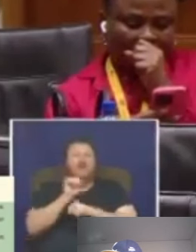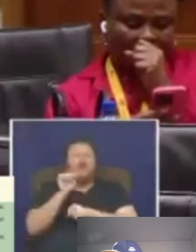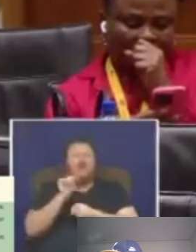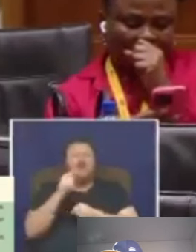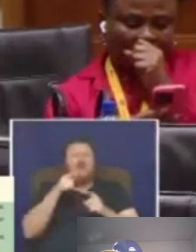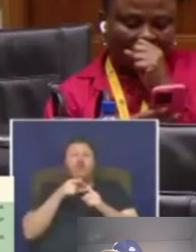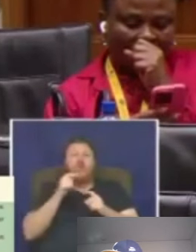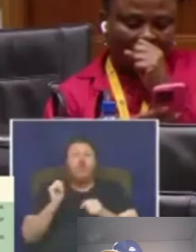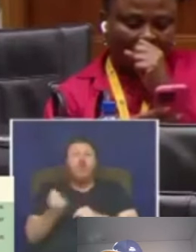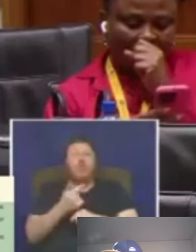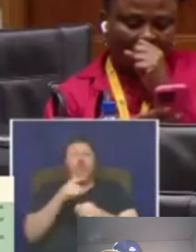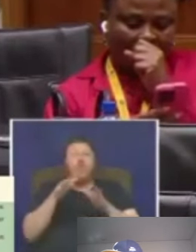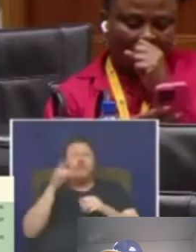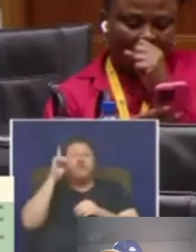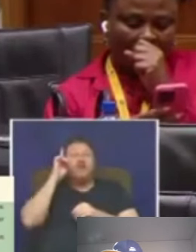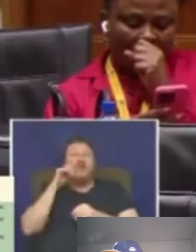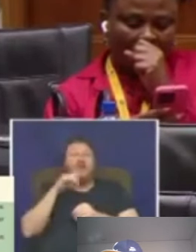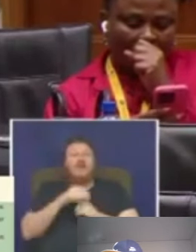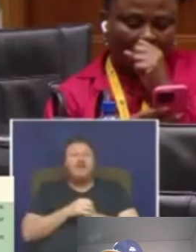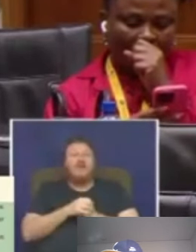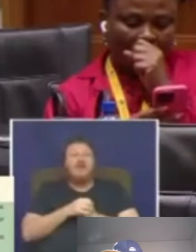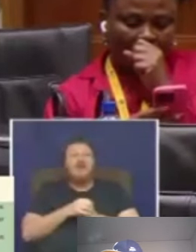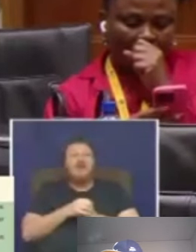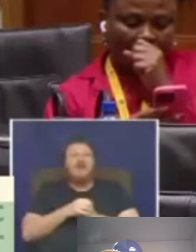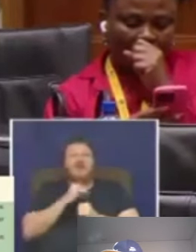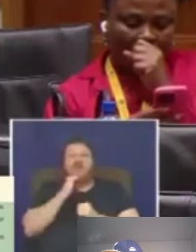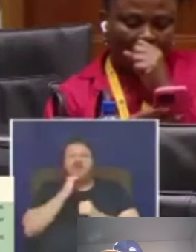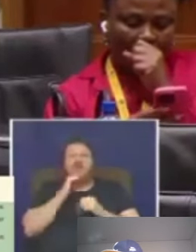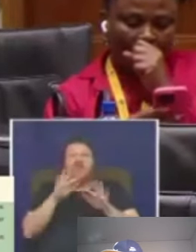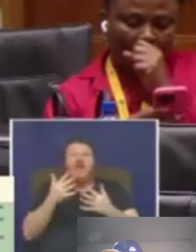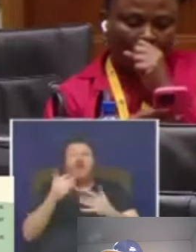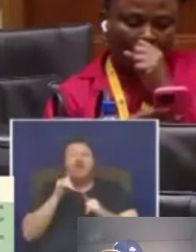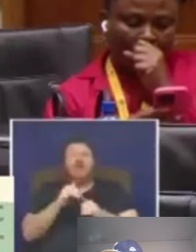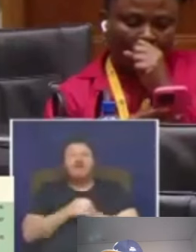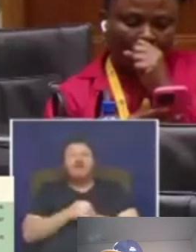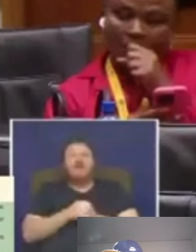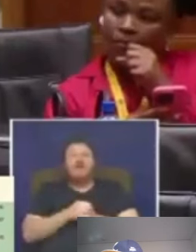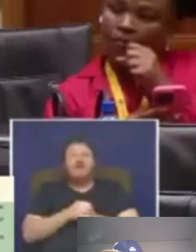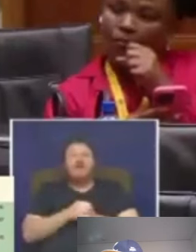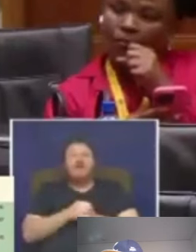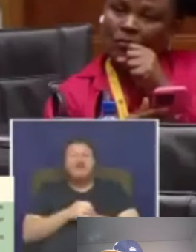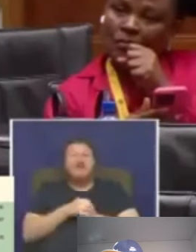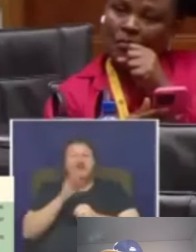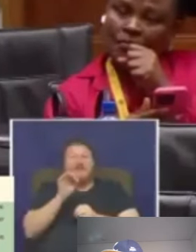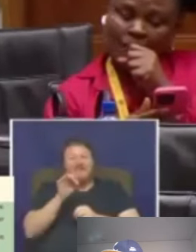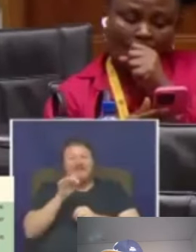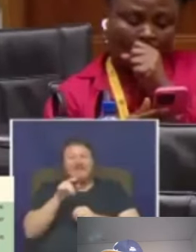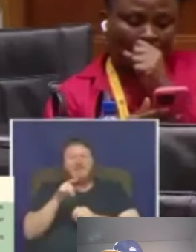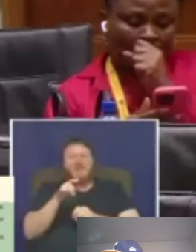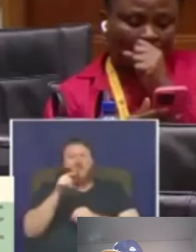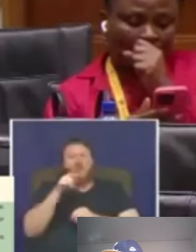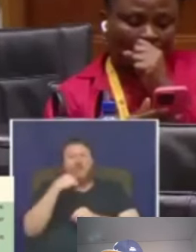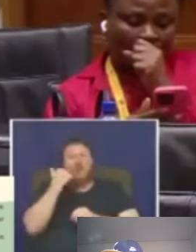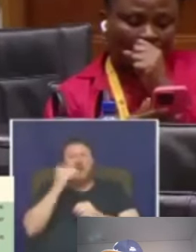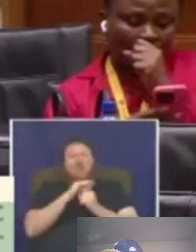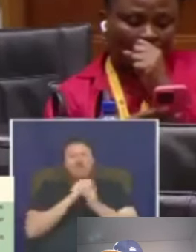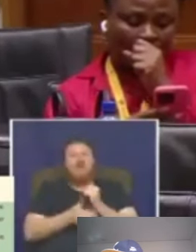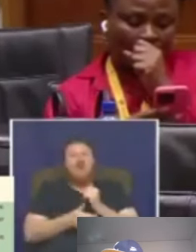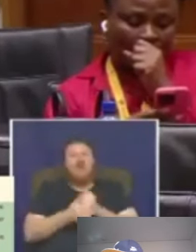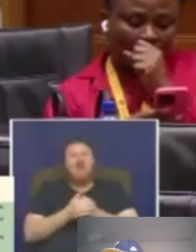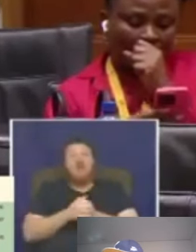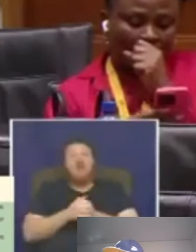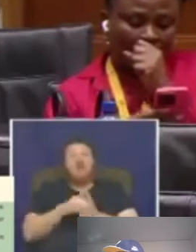all of us Africans, and we cannot allow that and tolerate that. That is precisely that you want to protect still